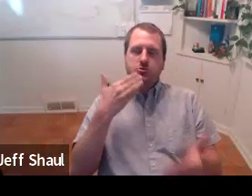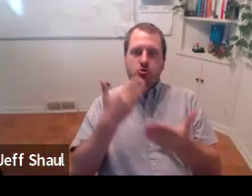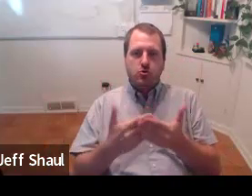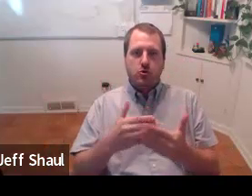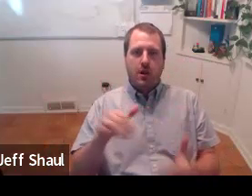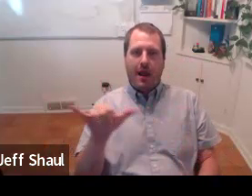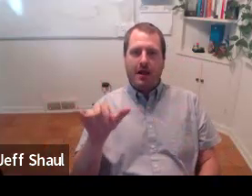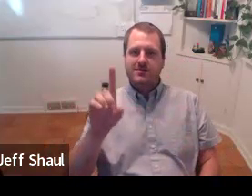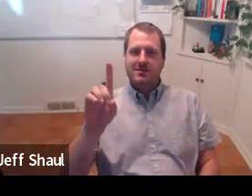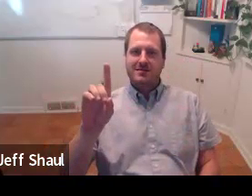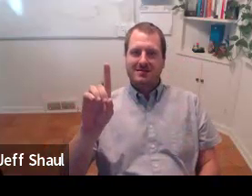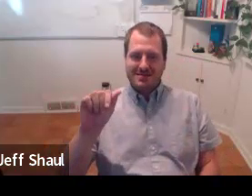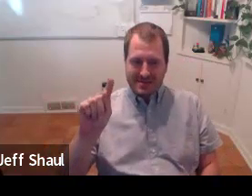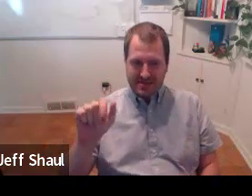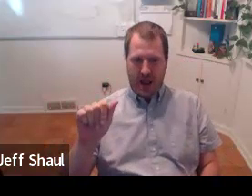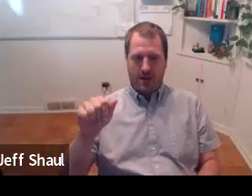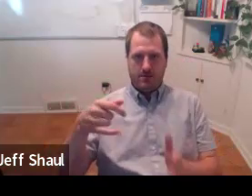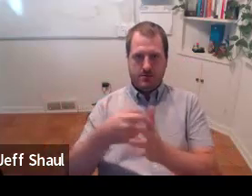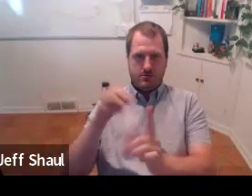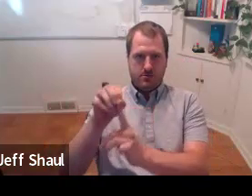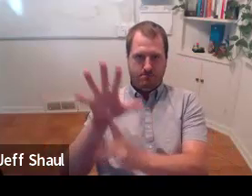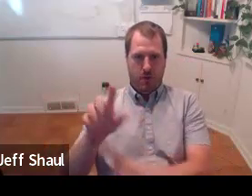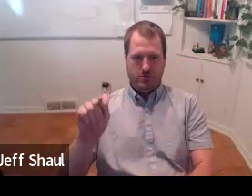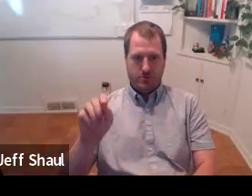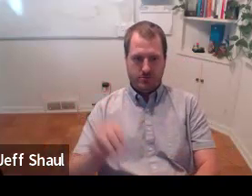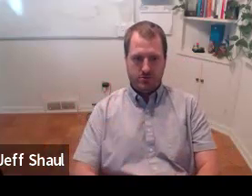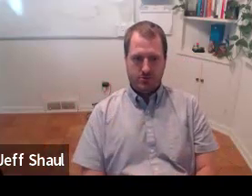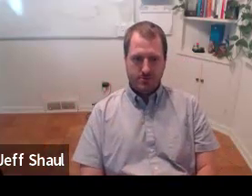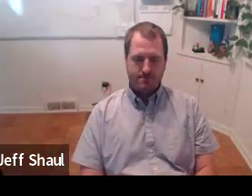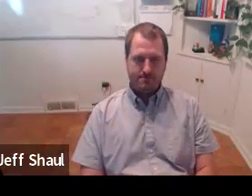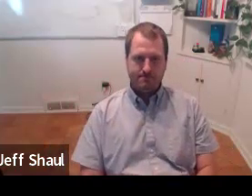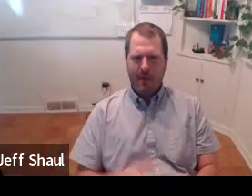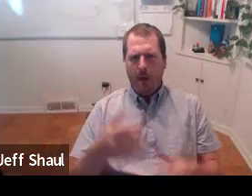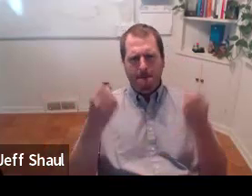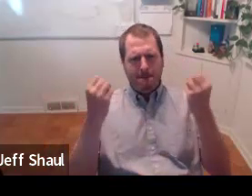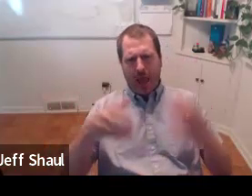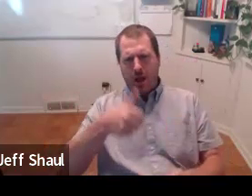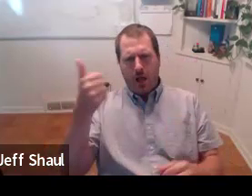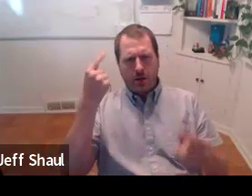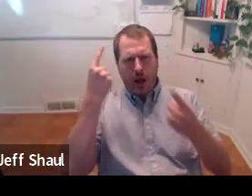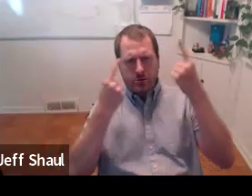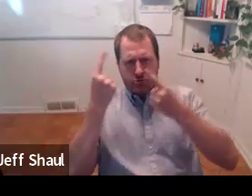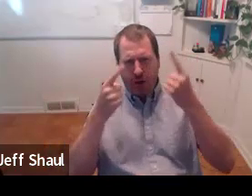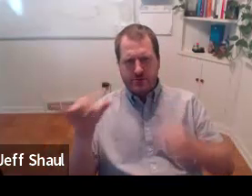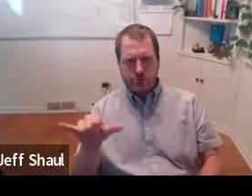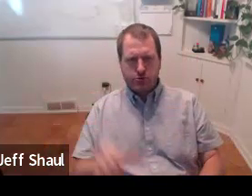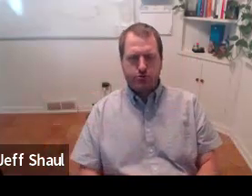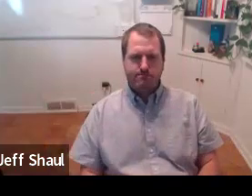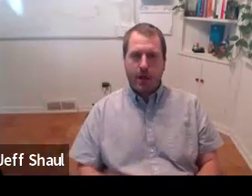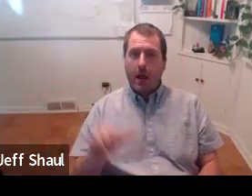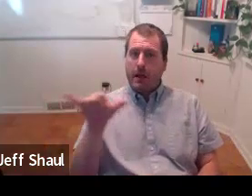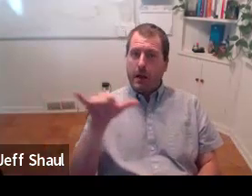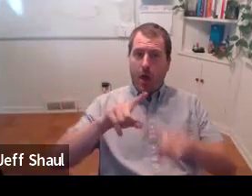models is only as good as the data that it is exposed to. There's many